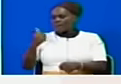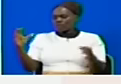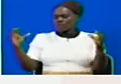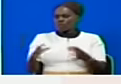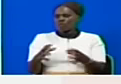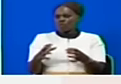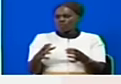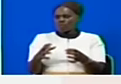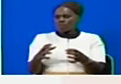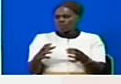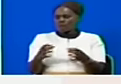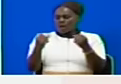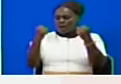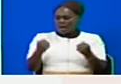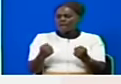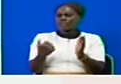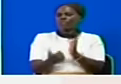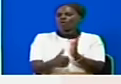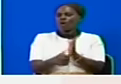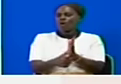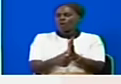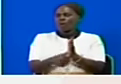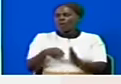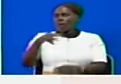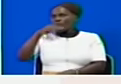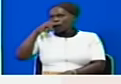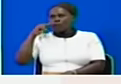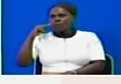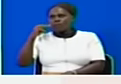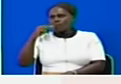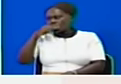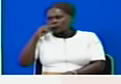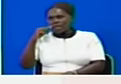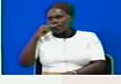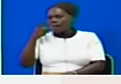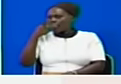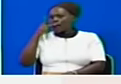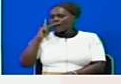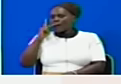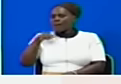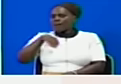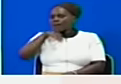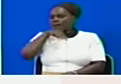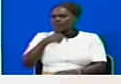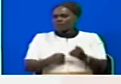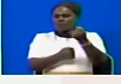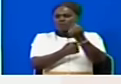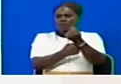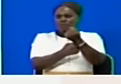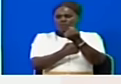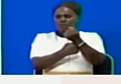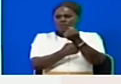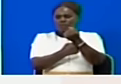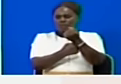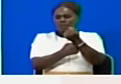would have put a tough fight on Ruto would have been Musalia and Kalonzo with Raila Odinga's support. Caleb Cheruiyot